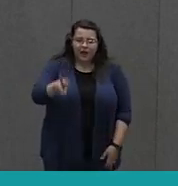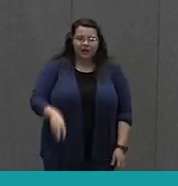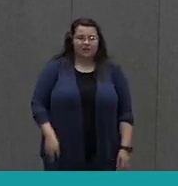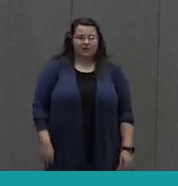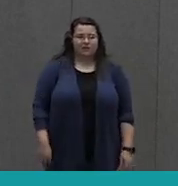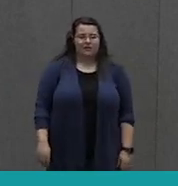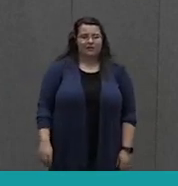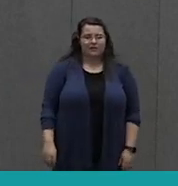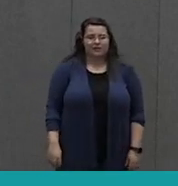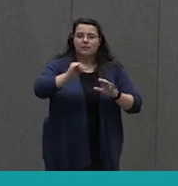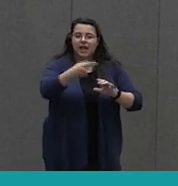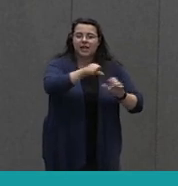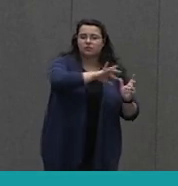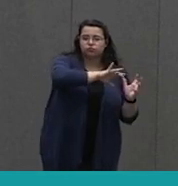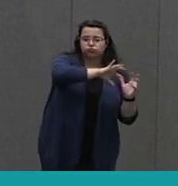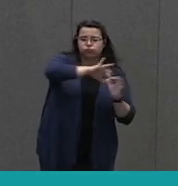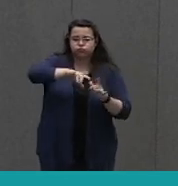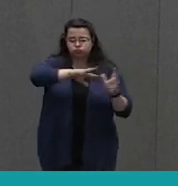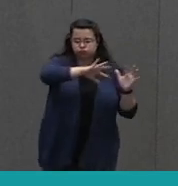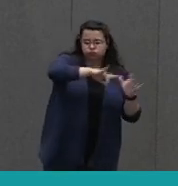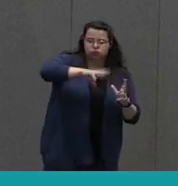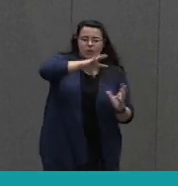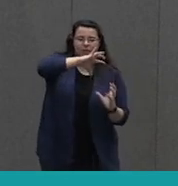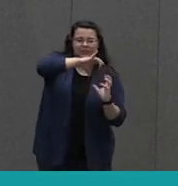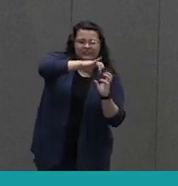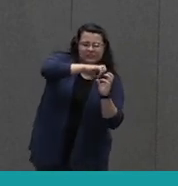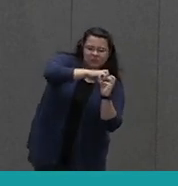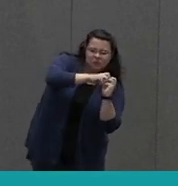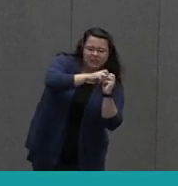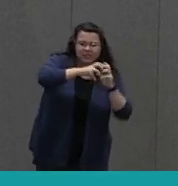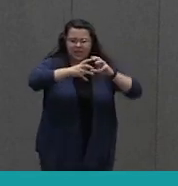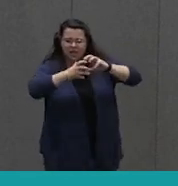Can you make the word squeal with your voice?